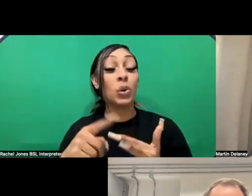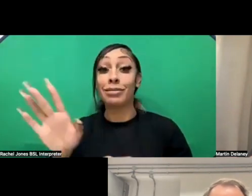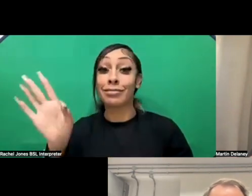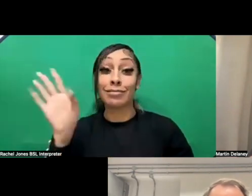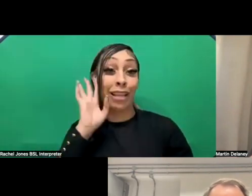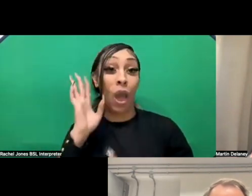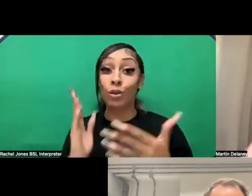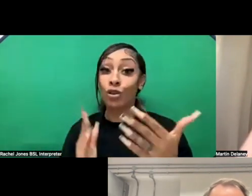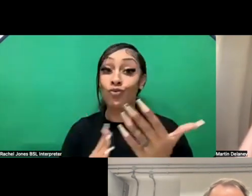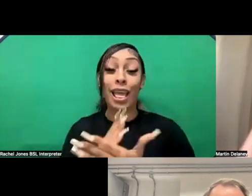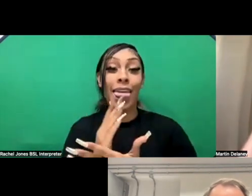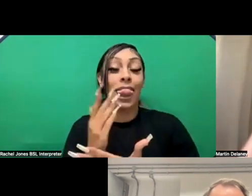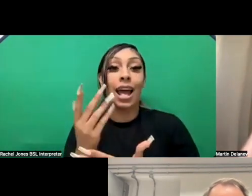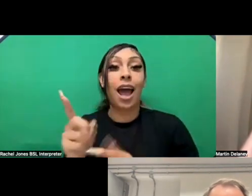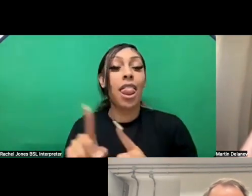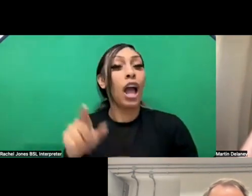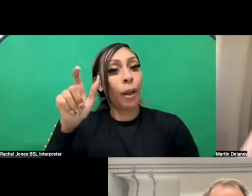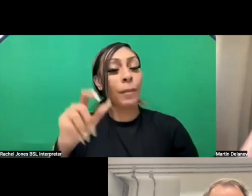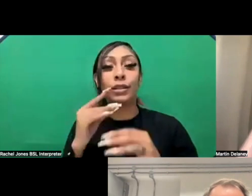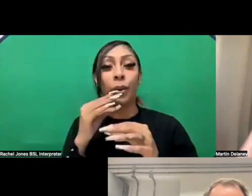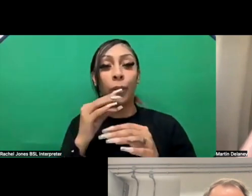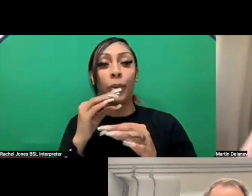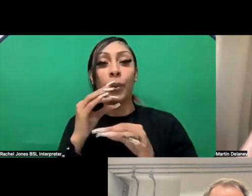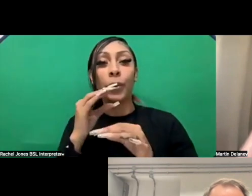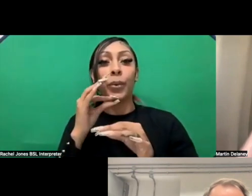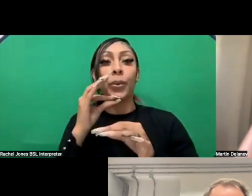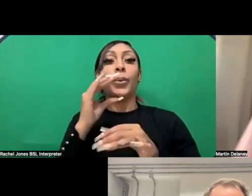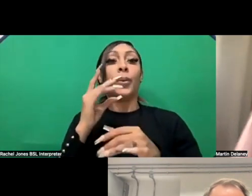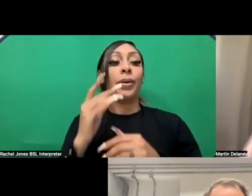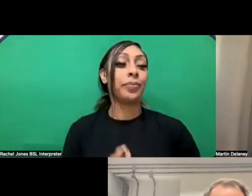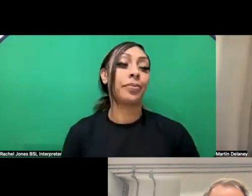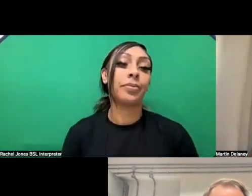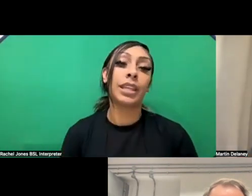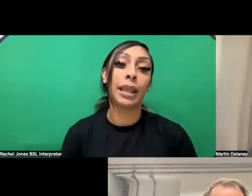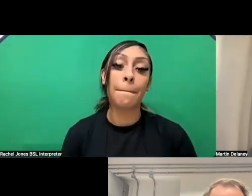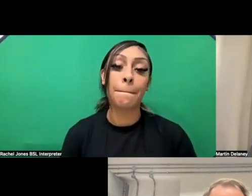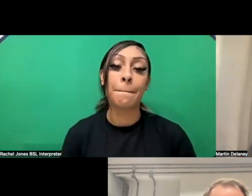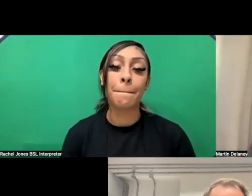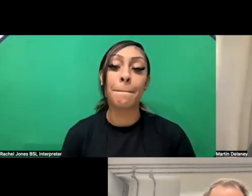realistically how the person would play it on a wind instrument. So part